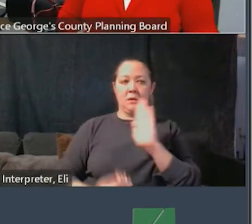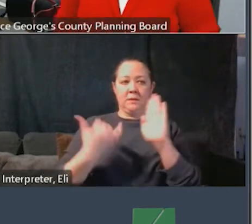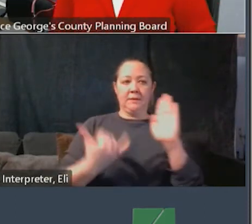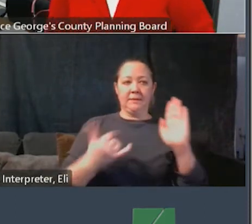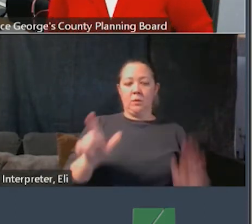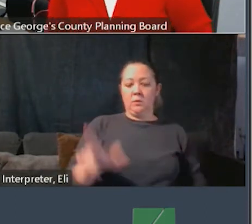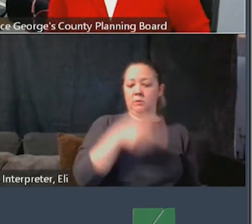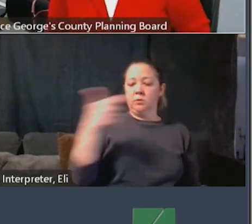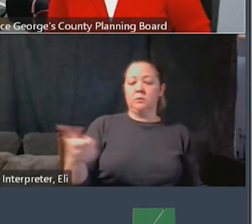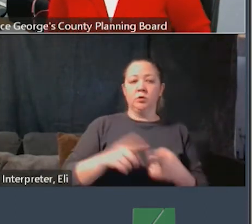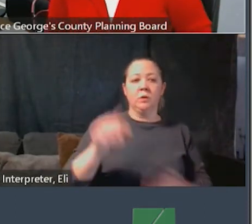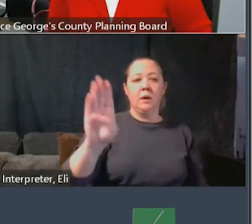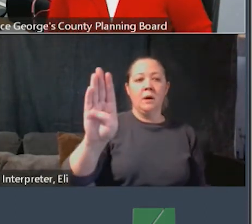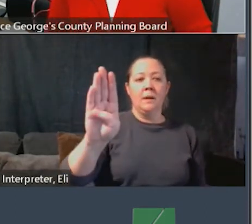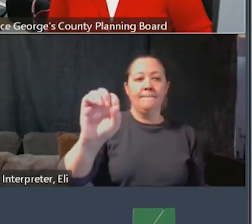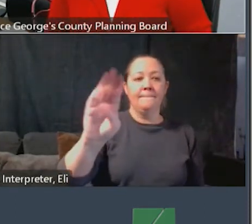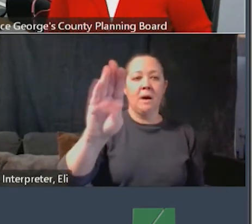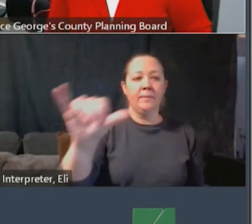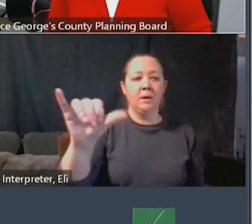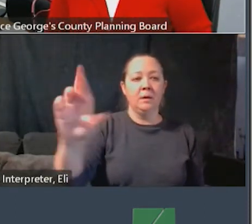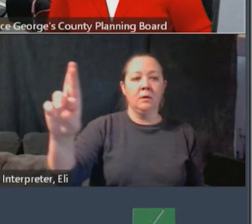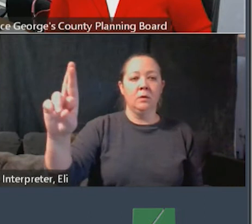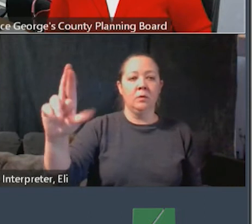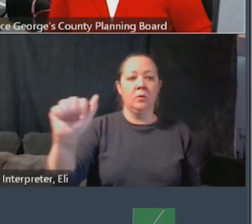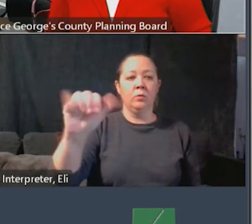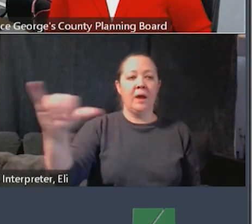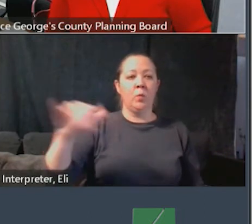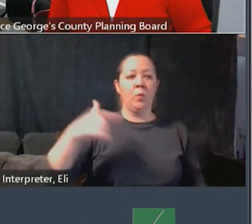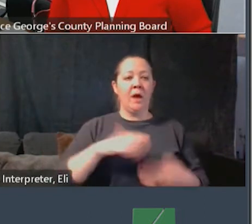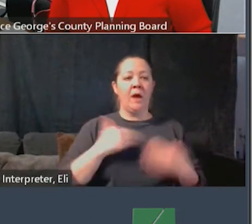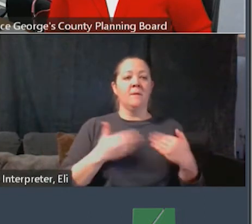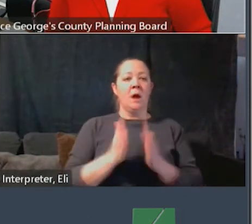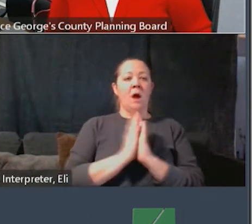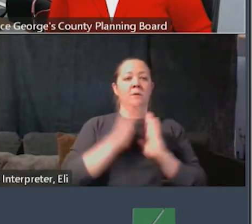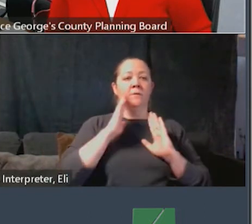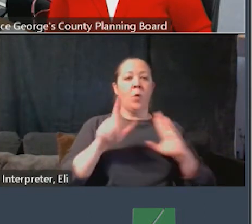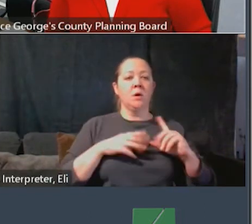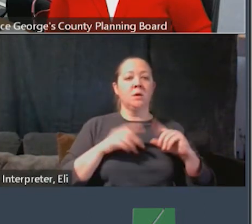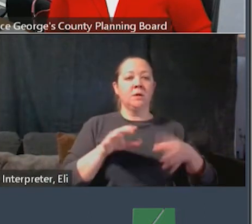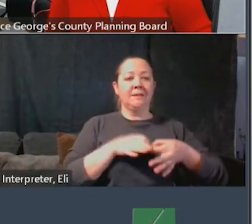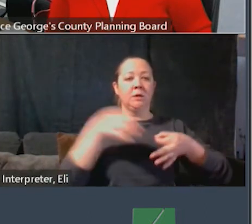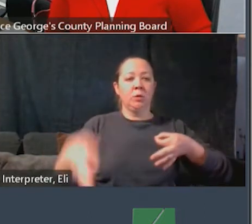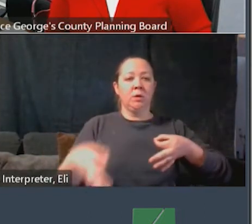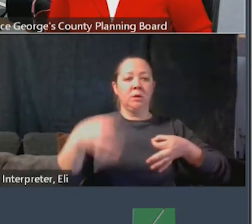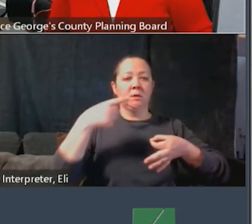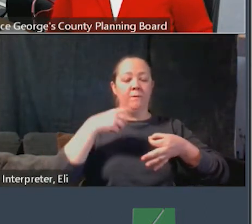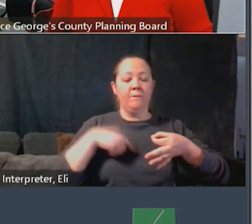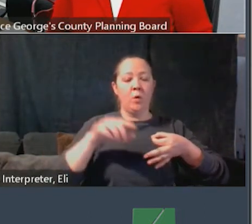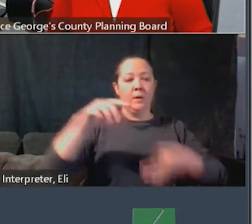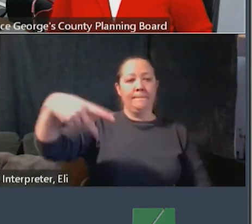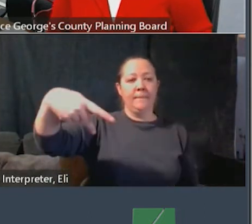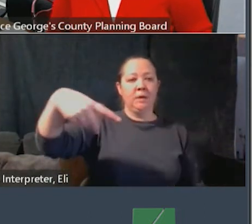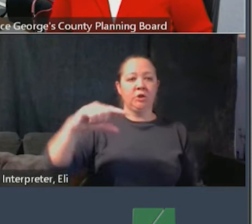a request for a continuance from the county, Prince George's County, to in order to give the